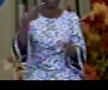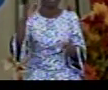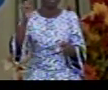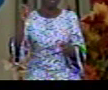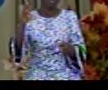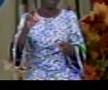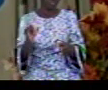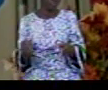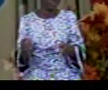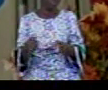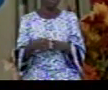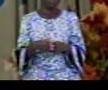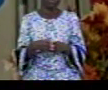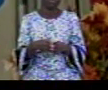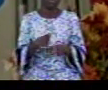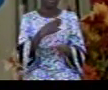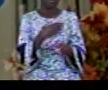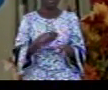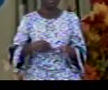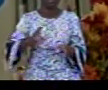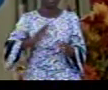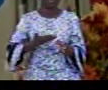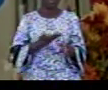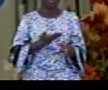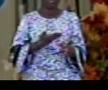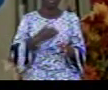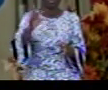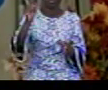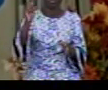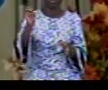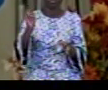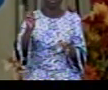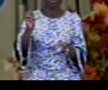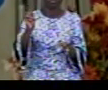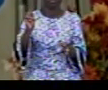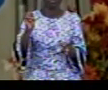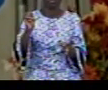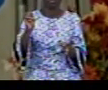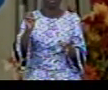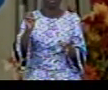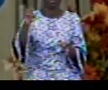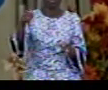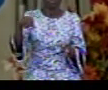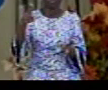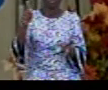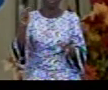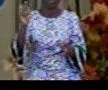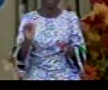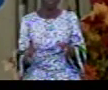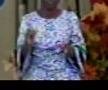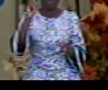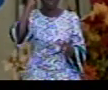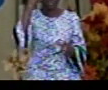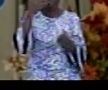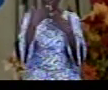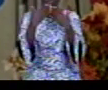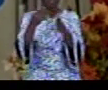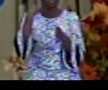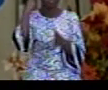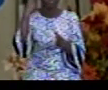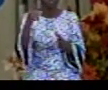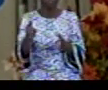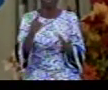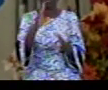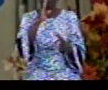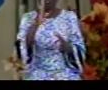Excellency Dr. Shane Nuzagbai. Thank you for being a blessing to the body of Christ.